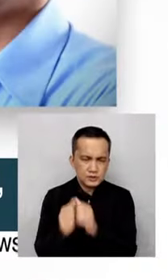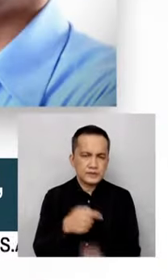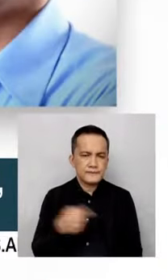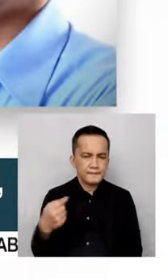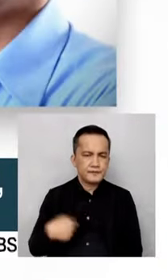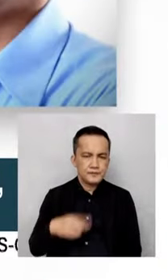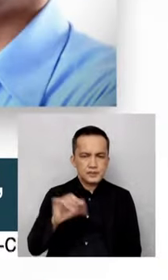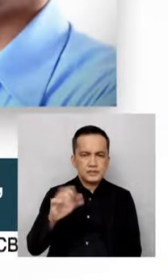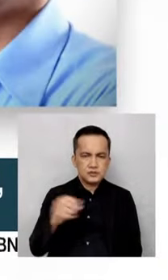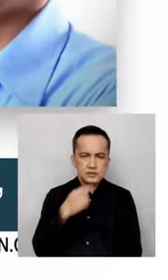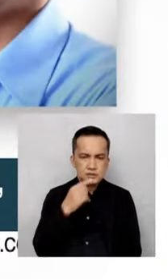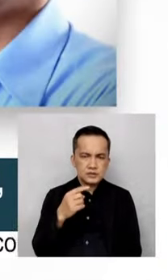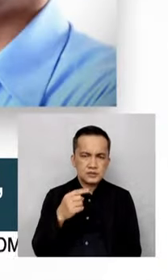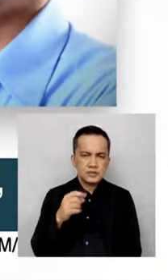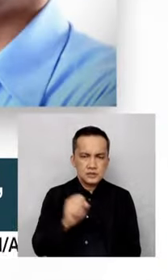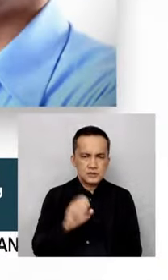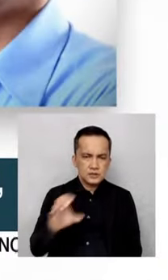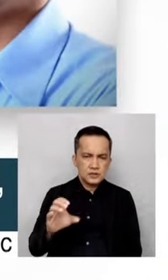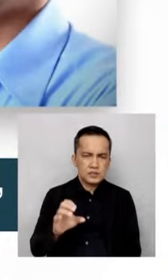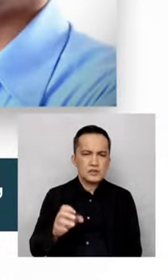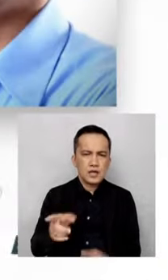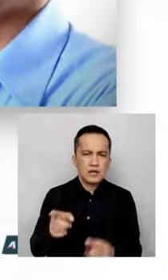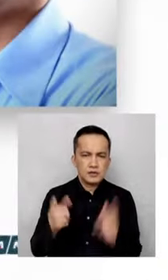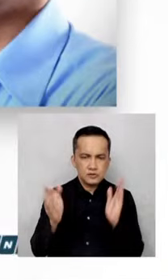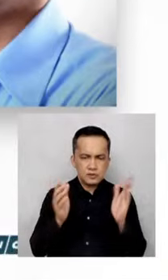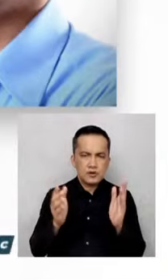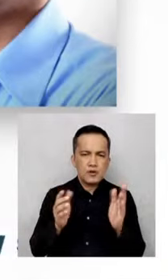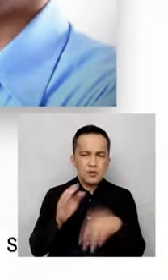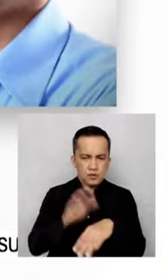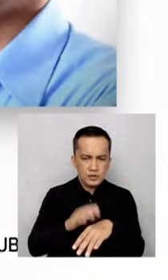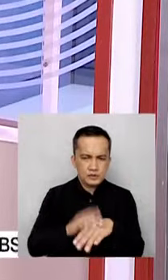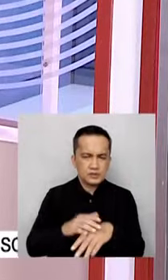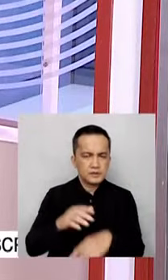Court's ruling should serve as a warning to Marcos.